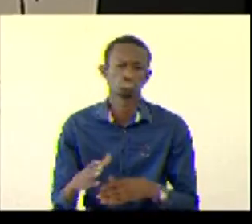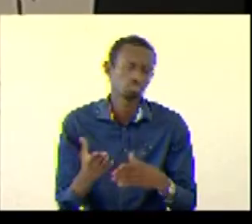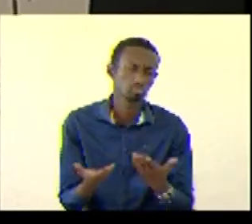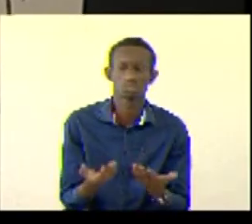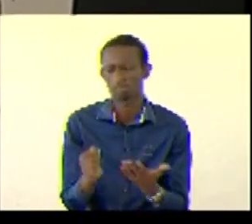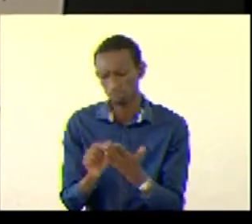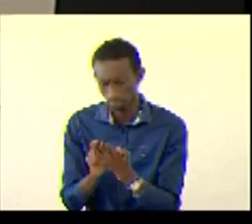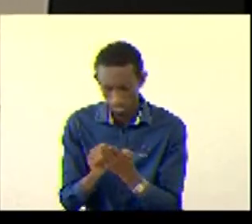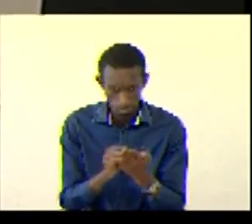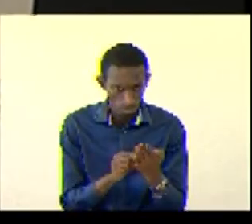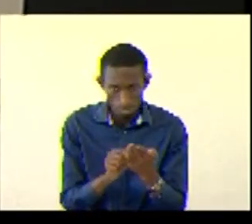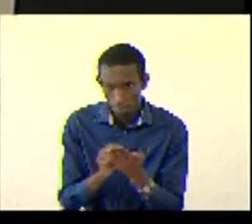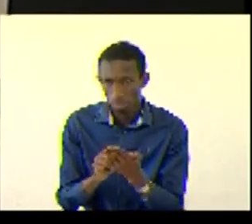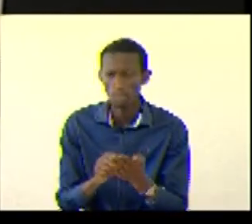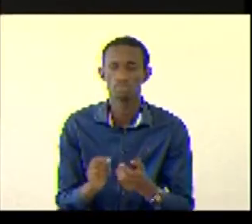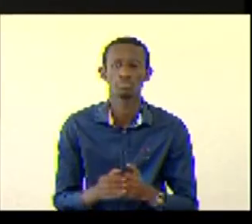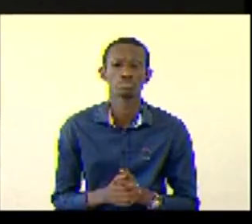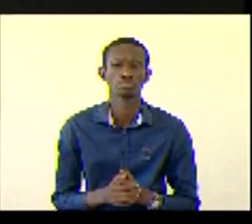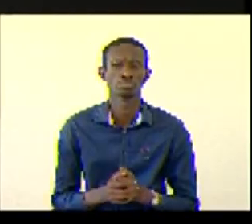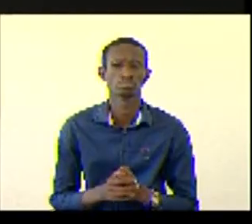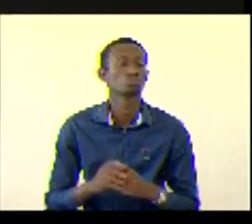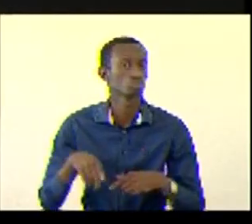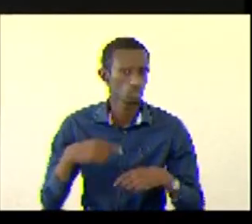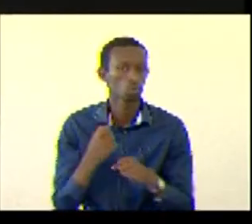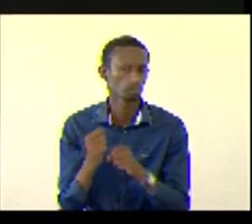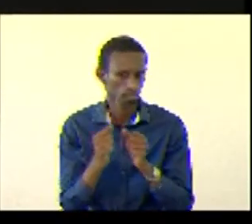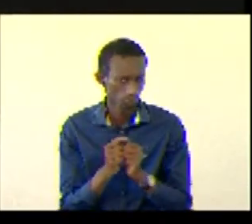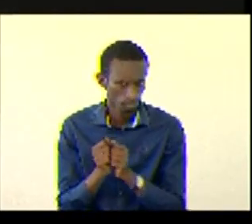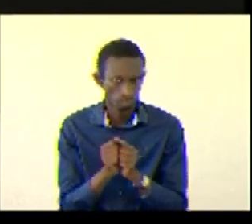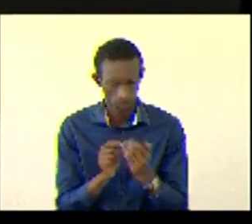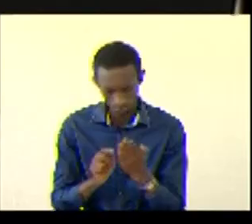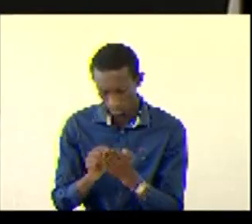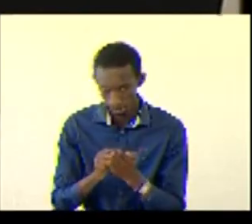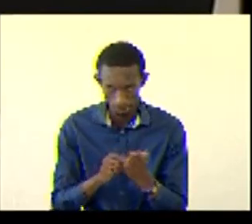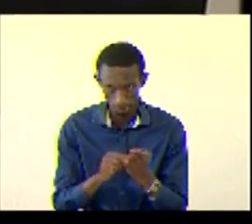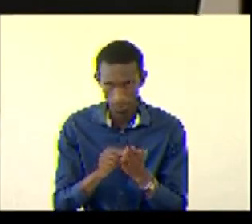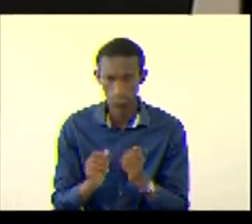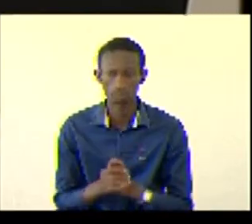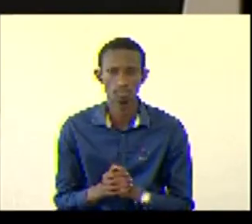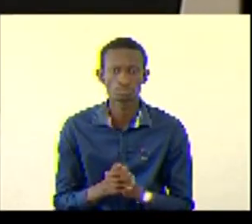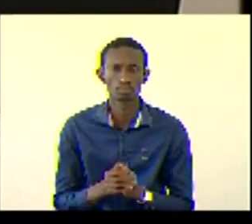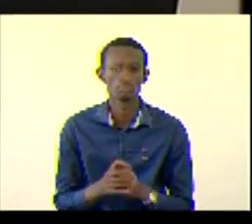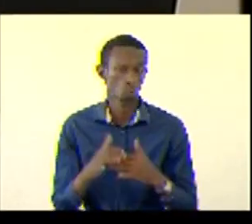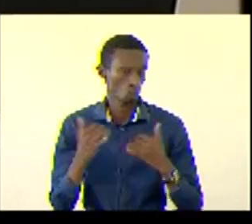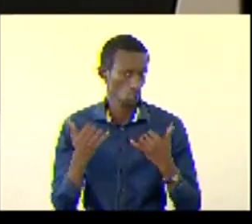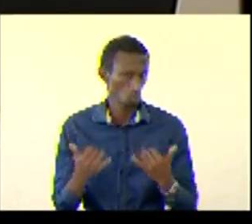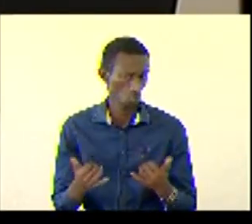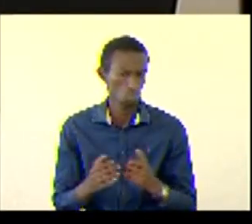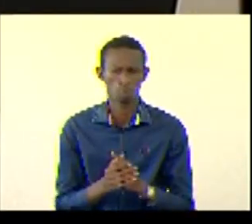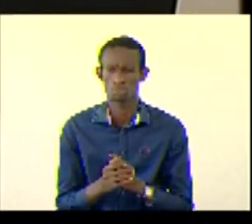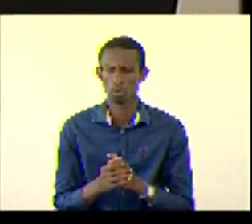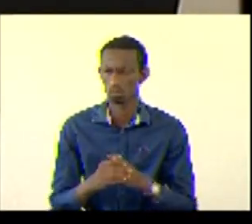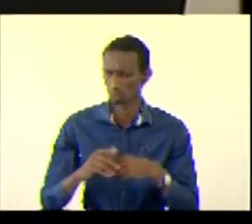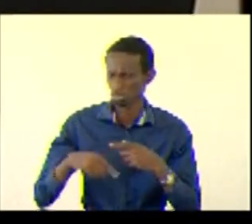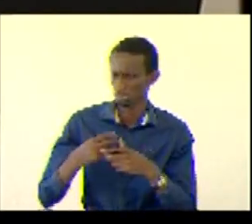you, be ready with that calculator. So today I will not go through what we did in the previous